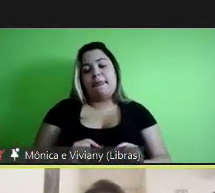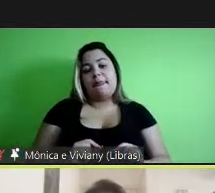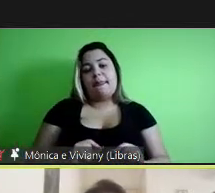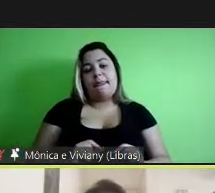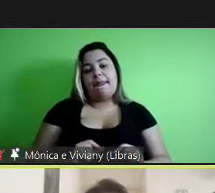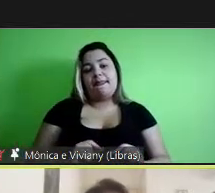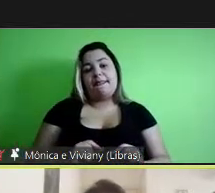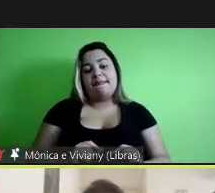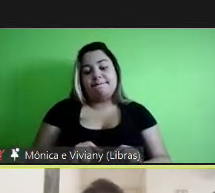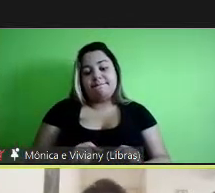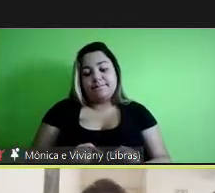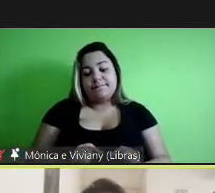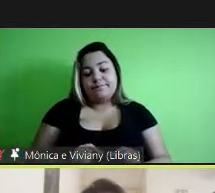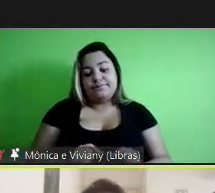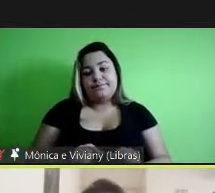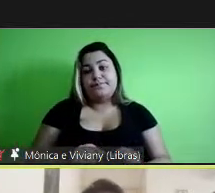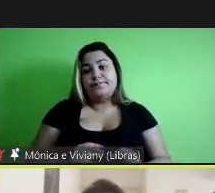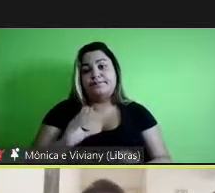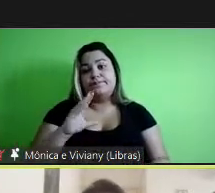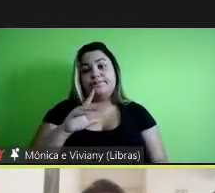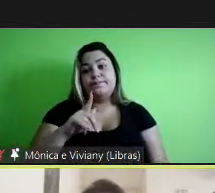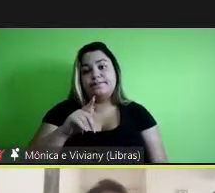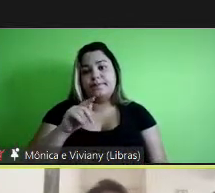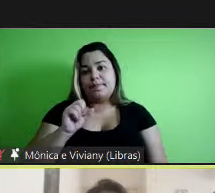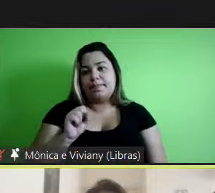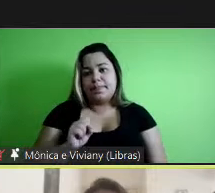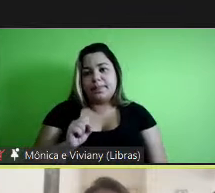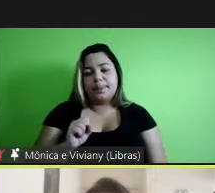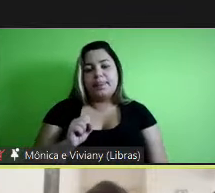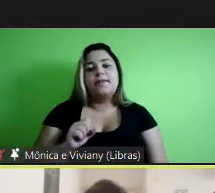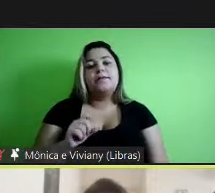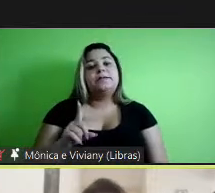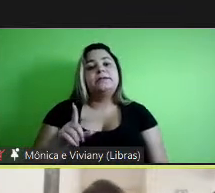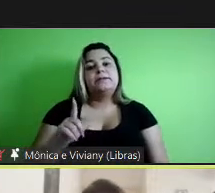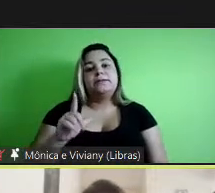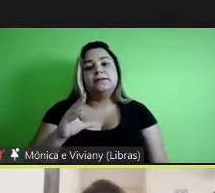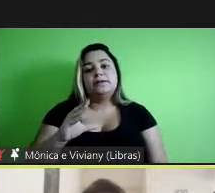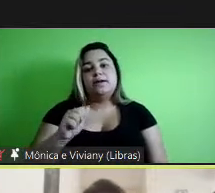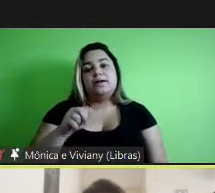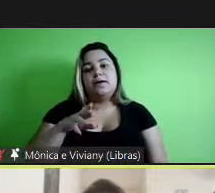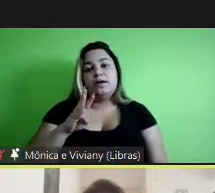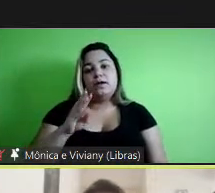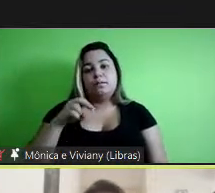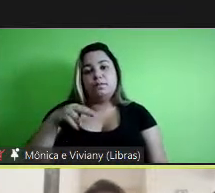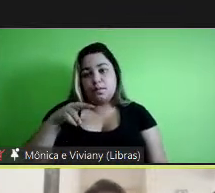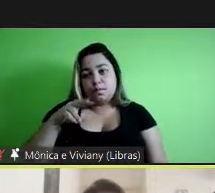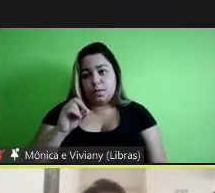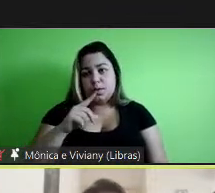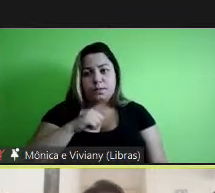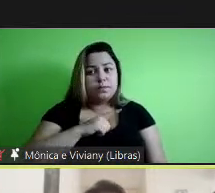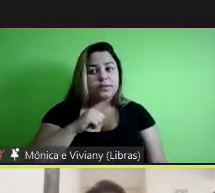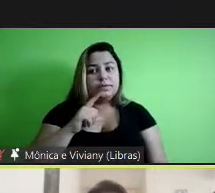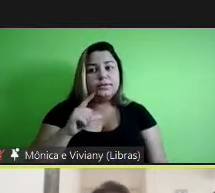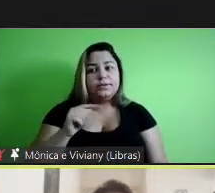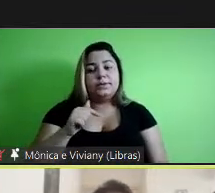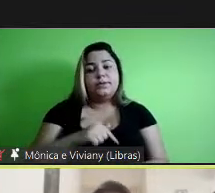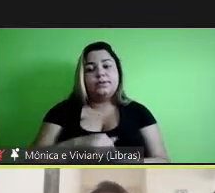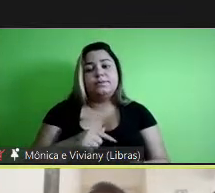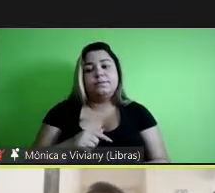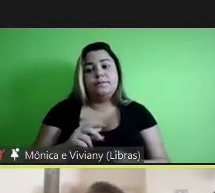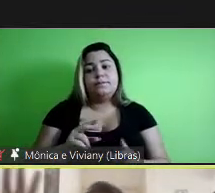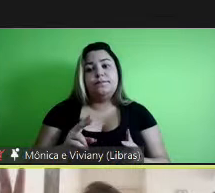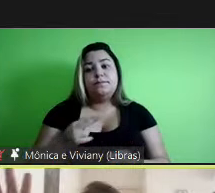the emission of greenhouse gases, mainly those gases. And then we have a lot of small